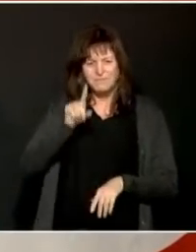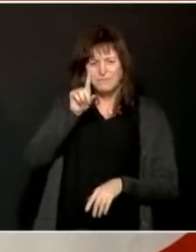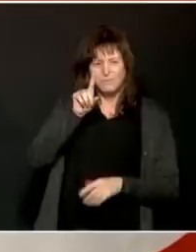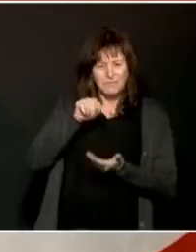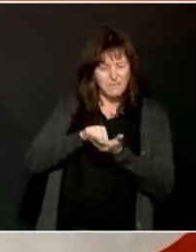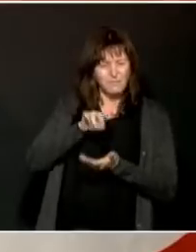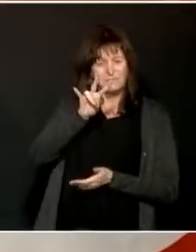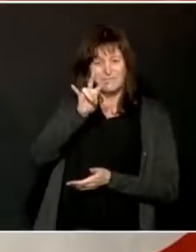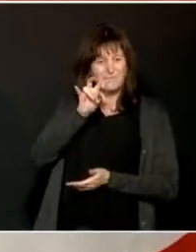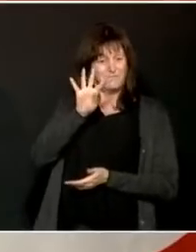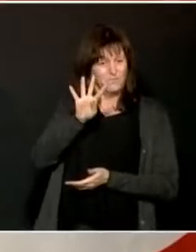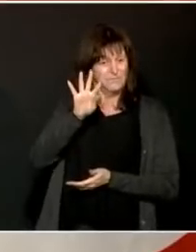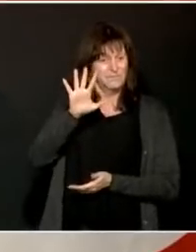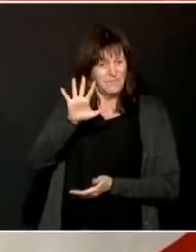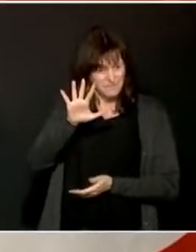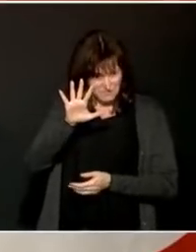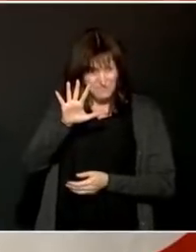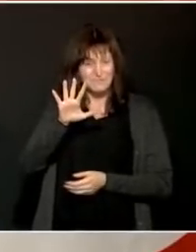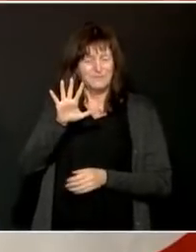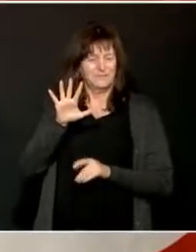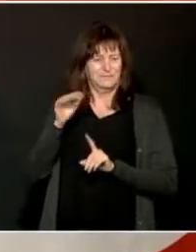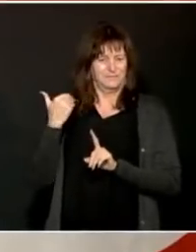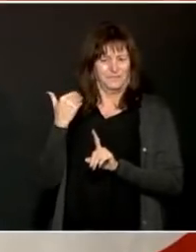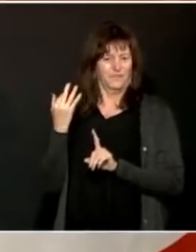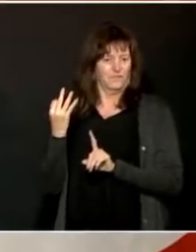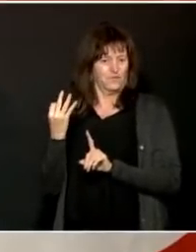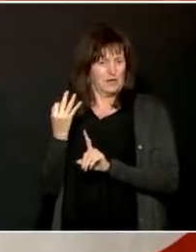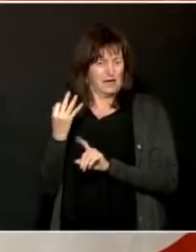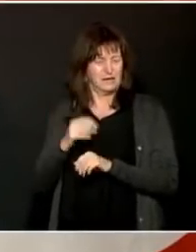1,745 cases on Friday,